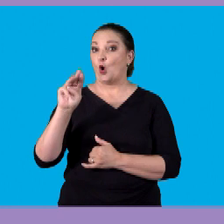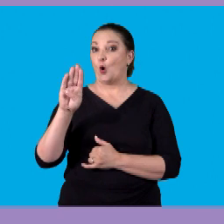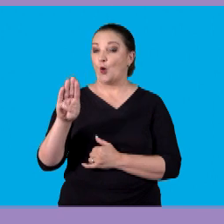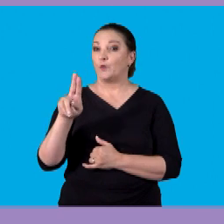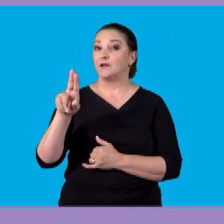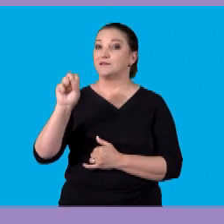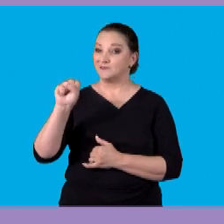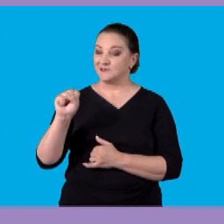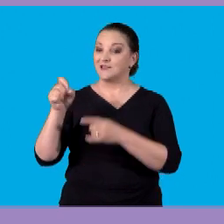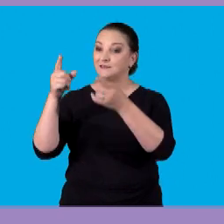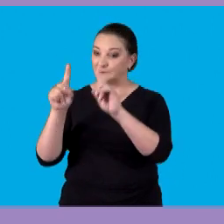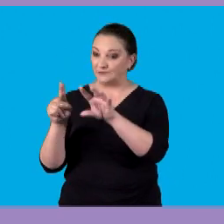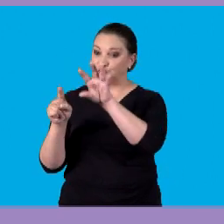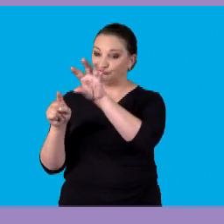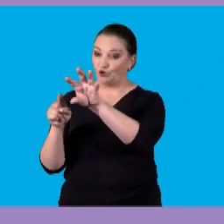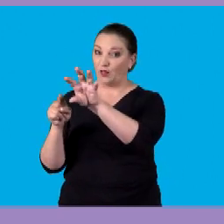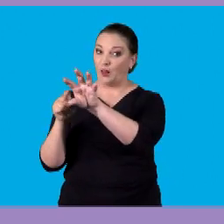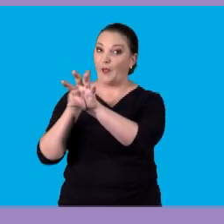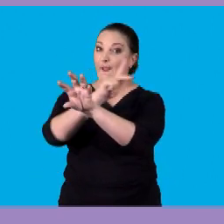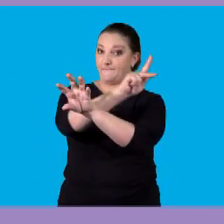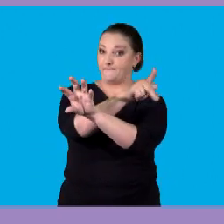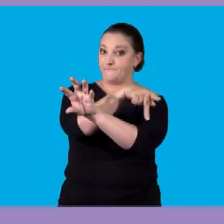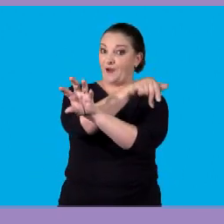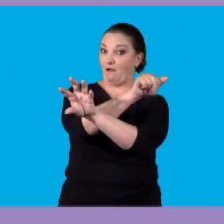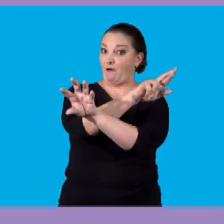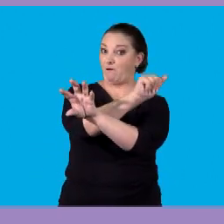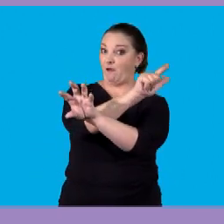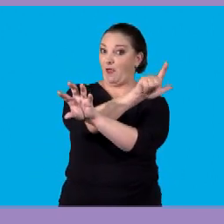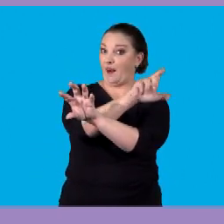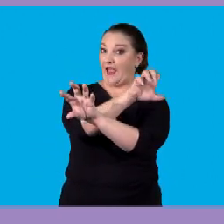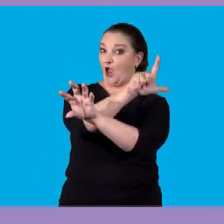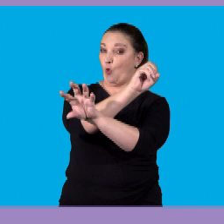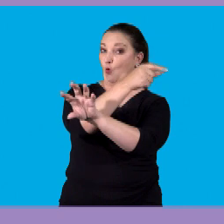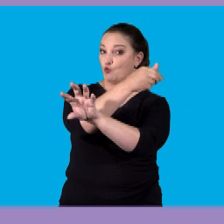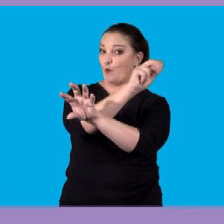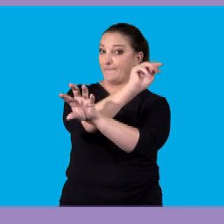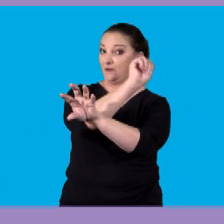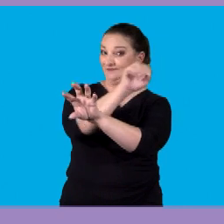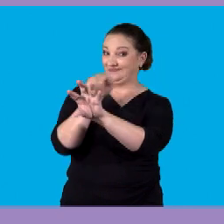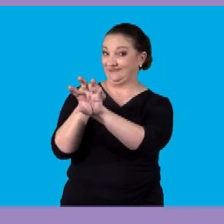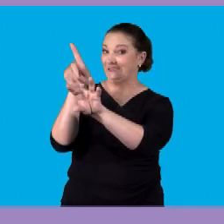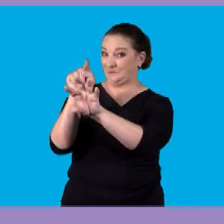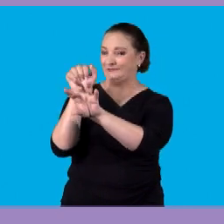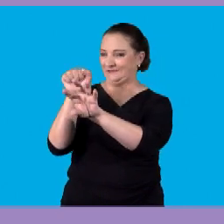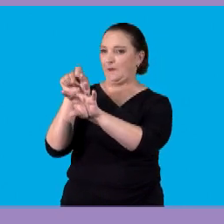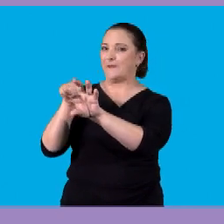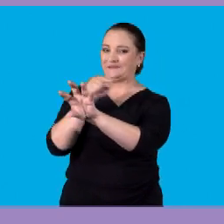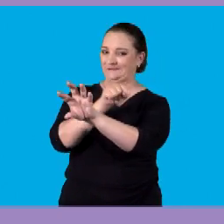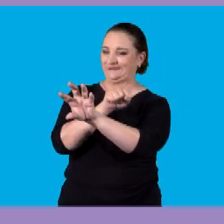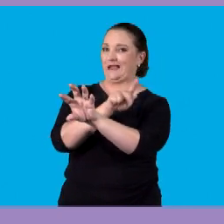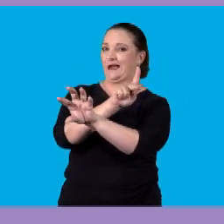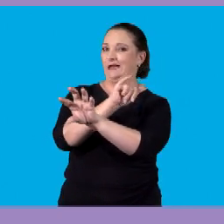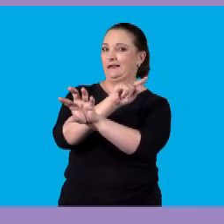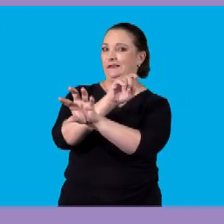it is also a special kite. Why can we say that? We can say that because the adjacent sides